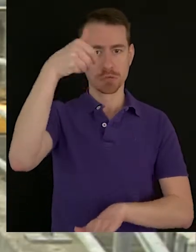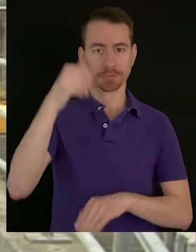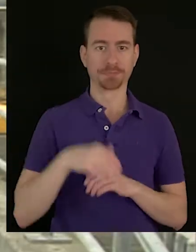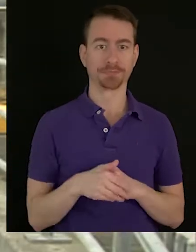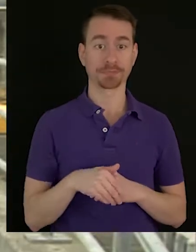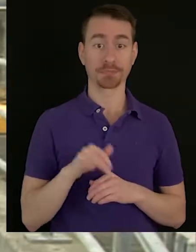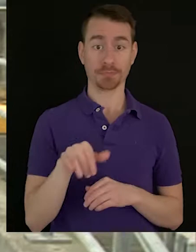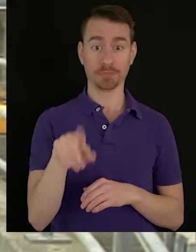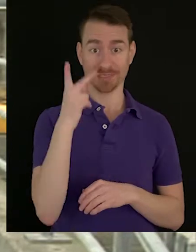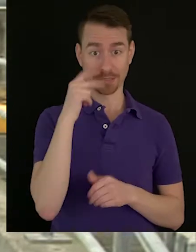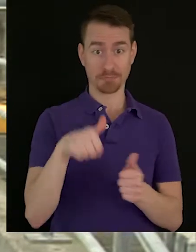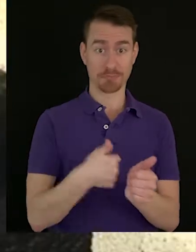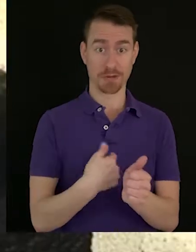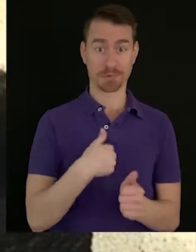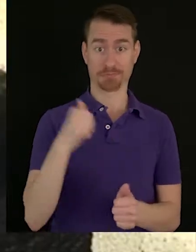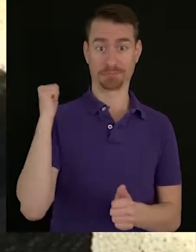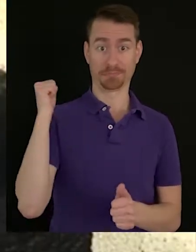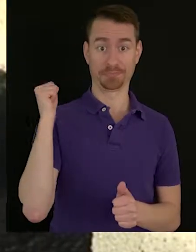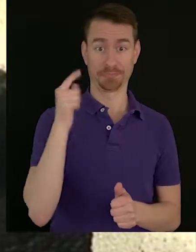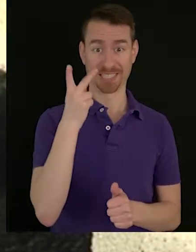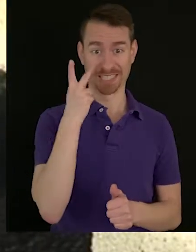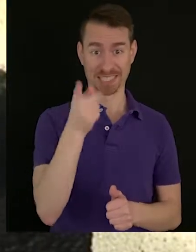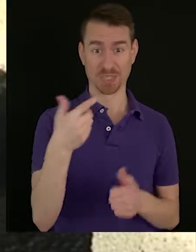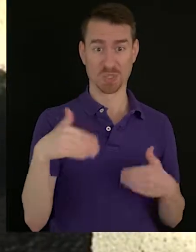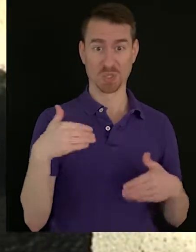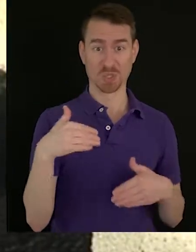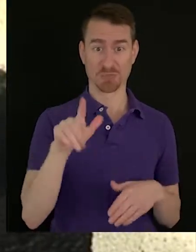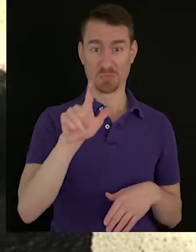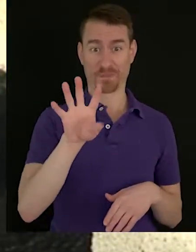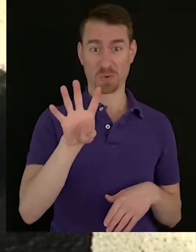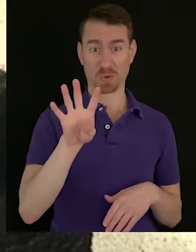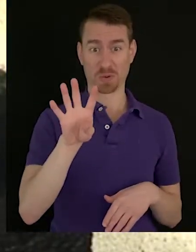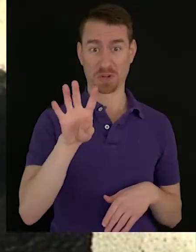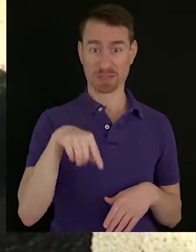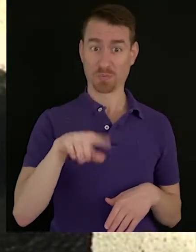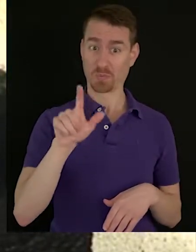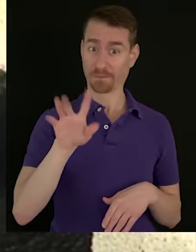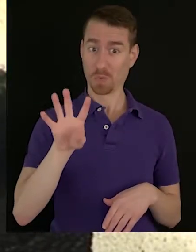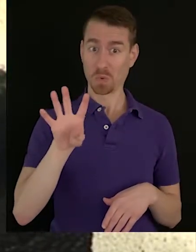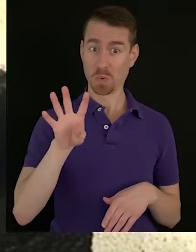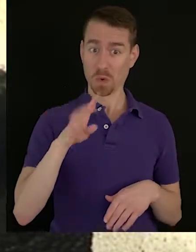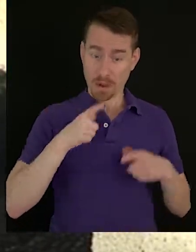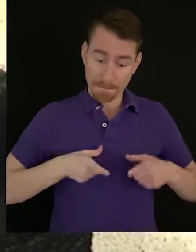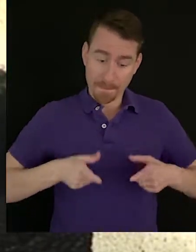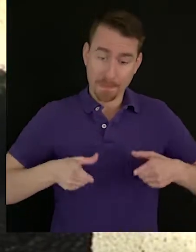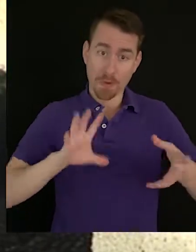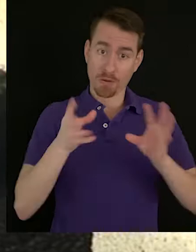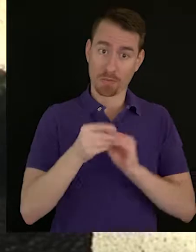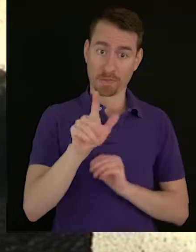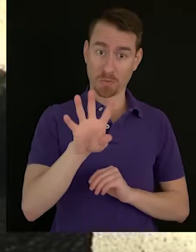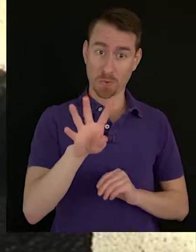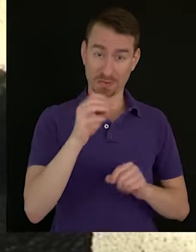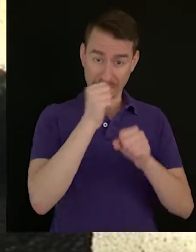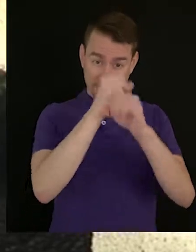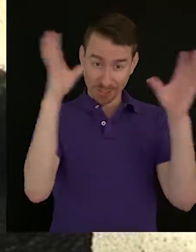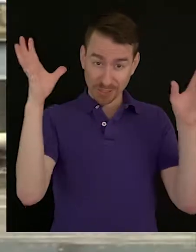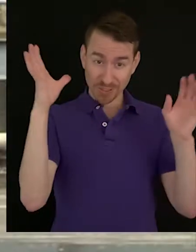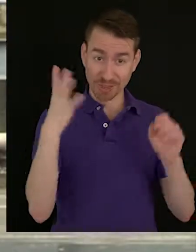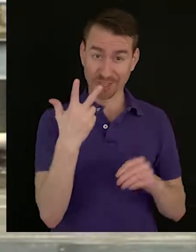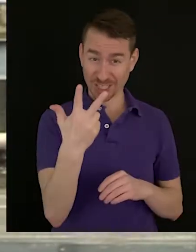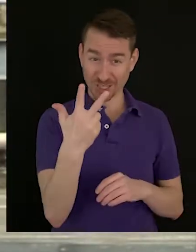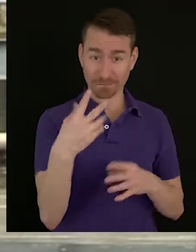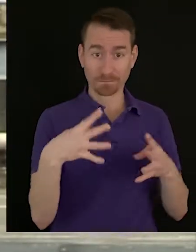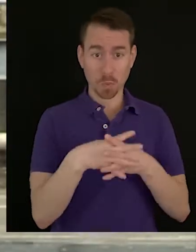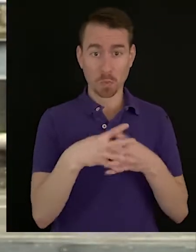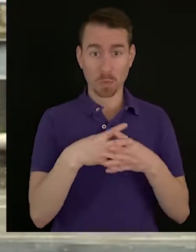that is slowly moving. This water is clearer than the water in the last tank and now has quarter-sized clumps in it. In